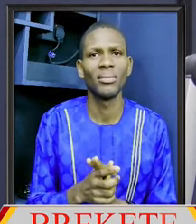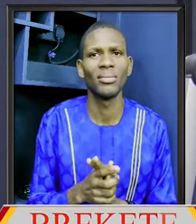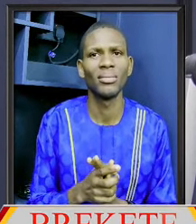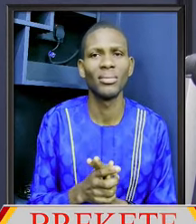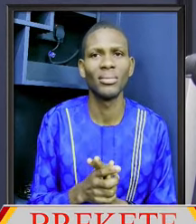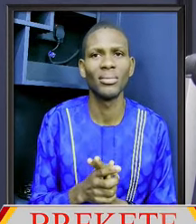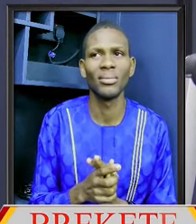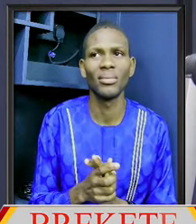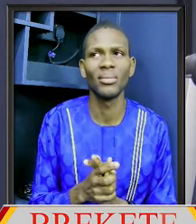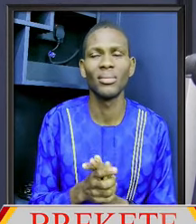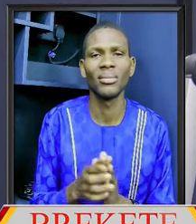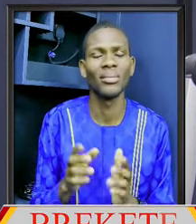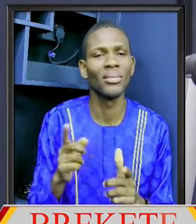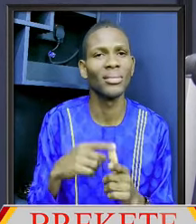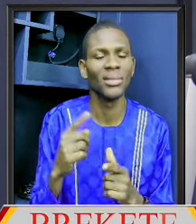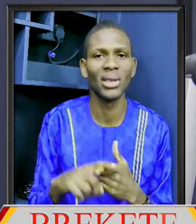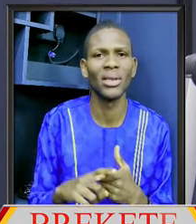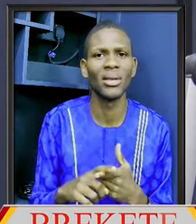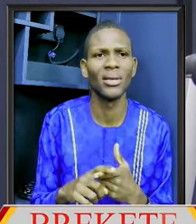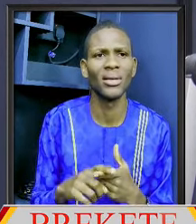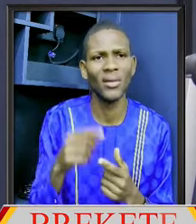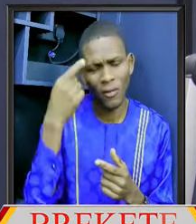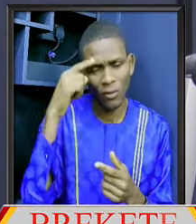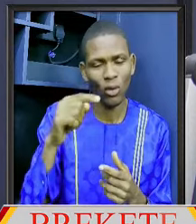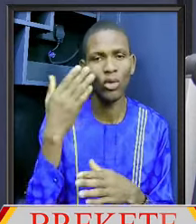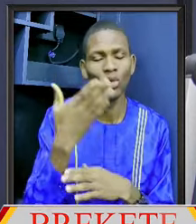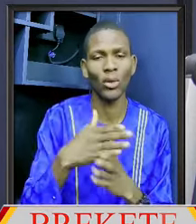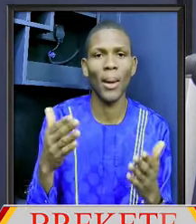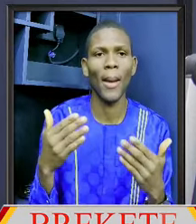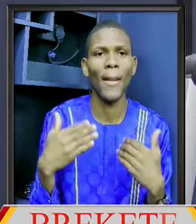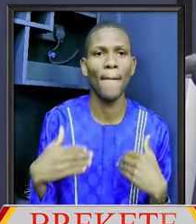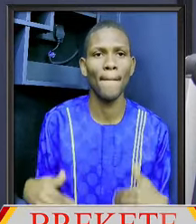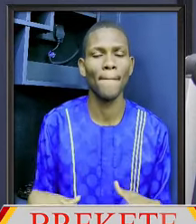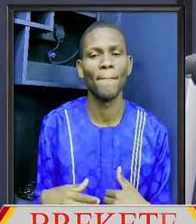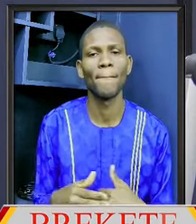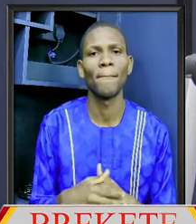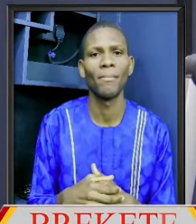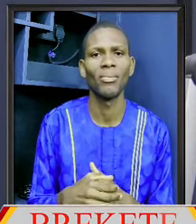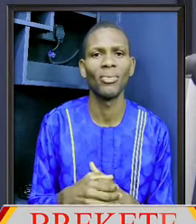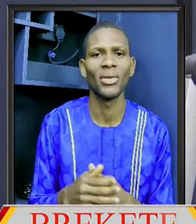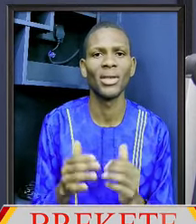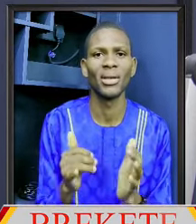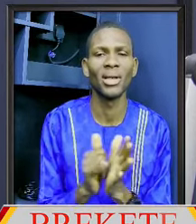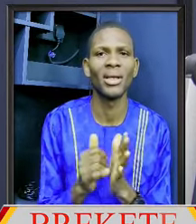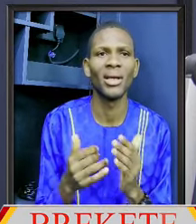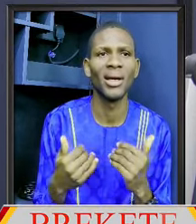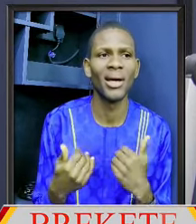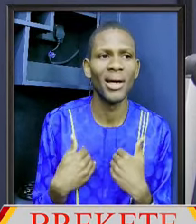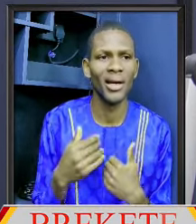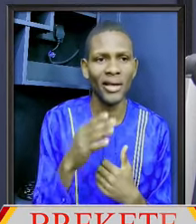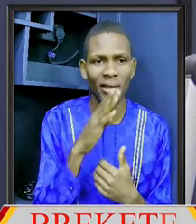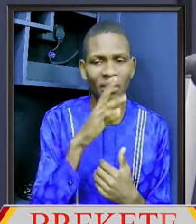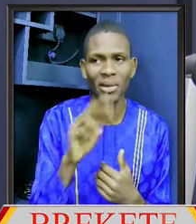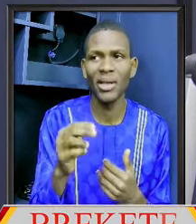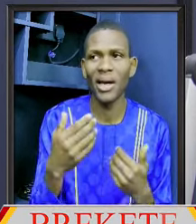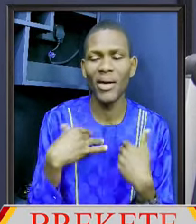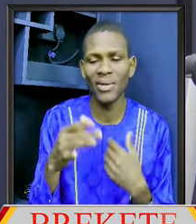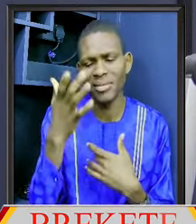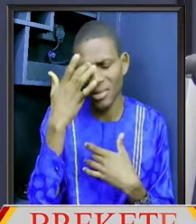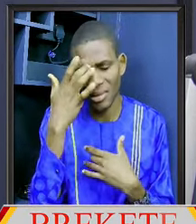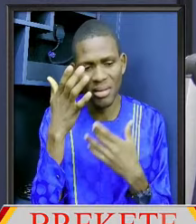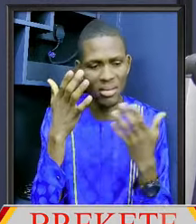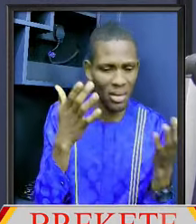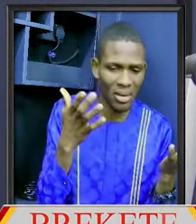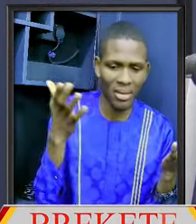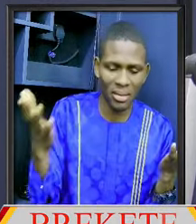So, and then for some people that have been having sickness here, sickness